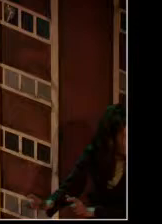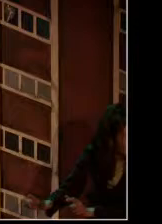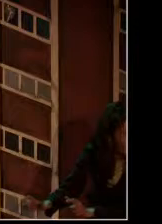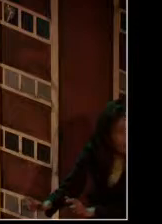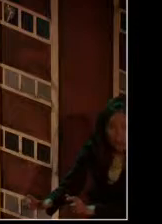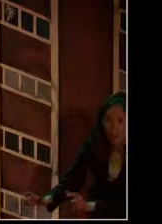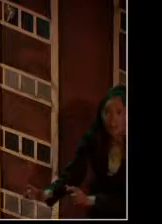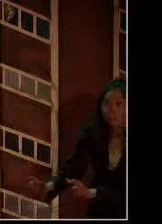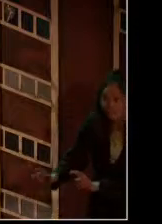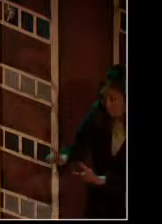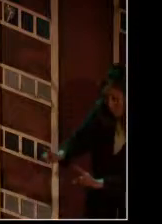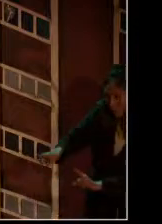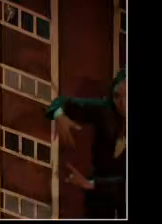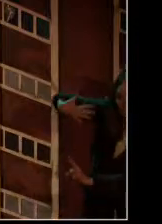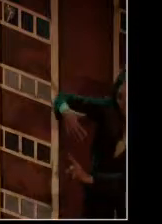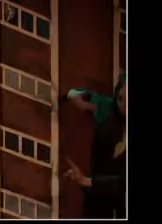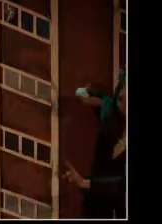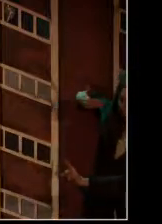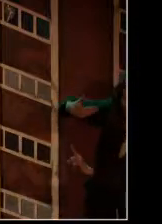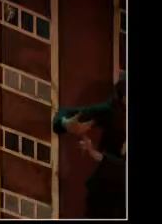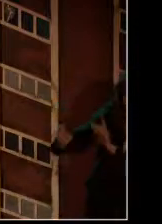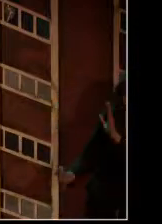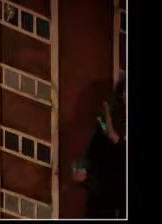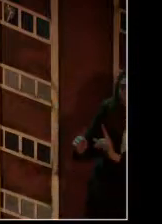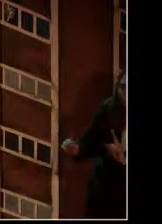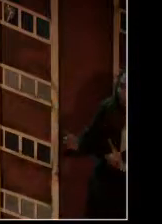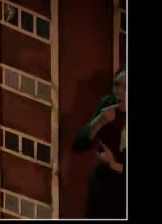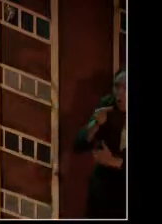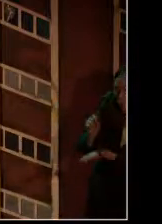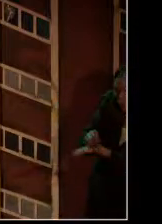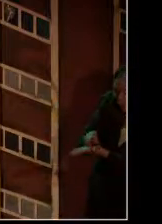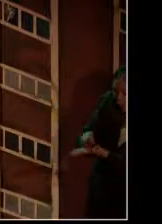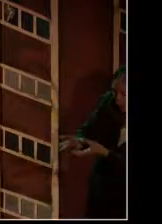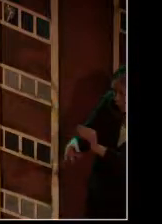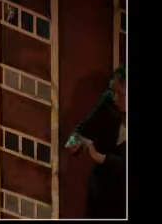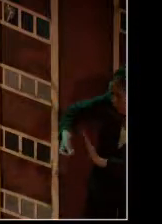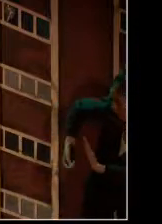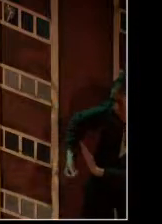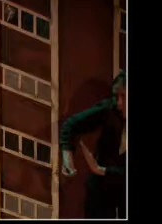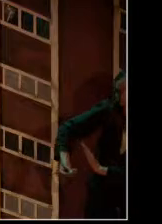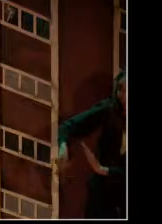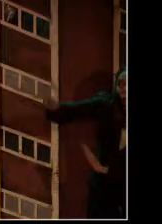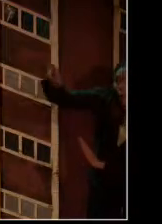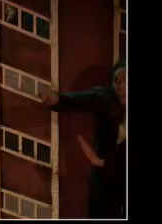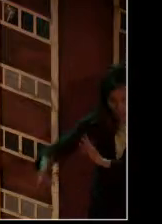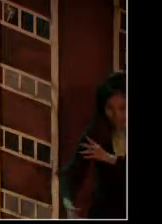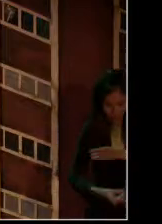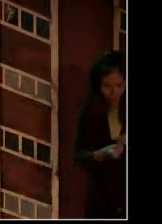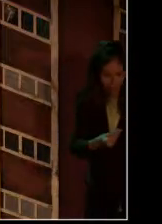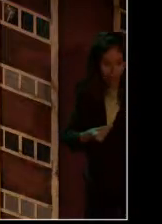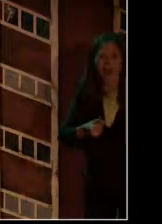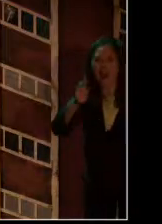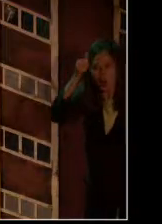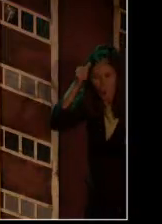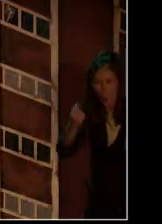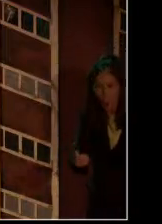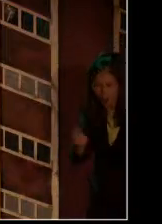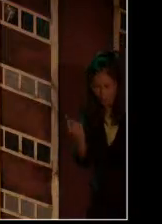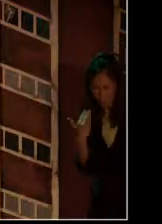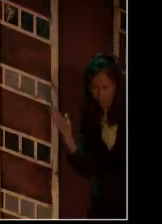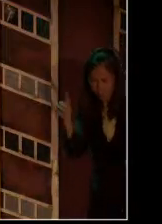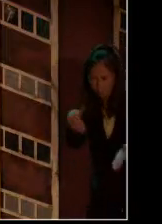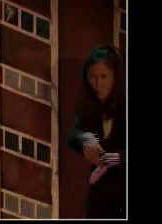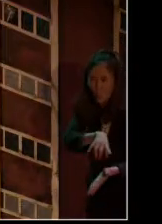I have written your story down, and there's money enough to persuade some kind passerby to raise